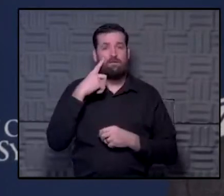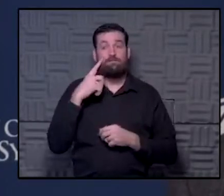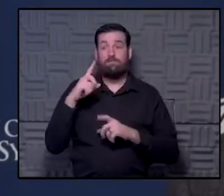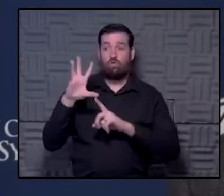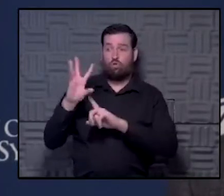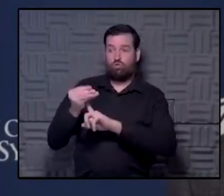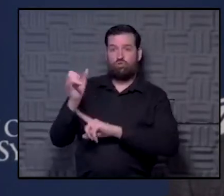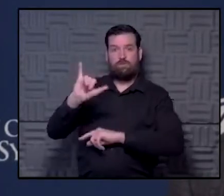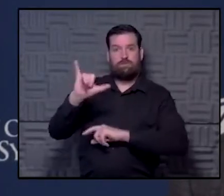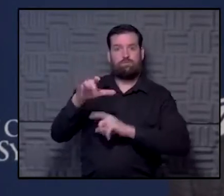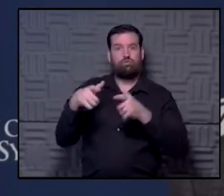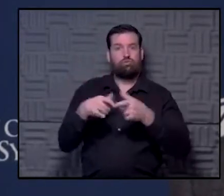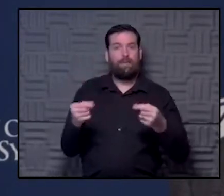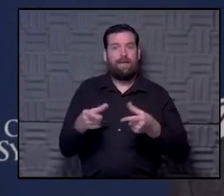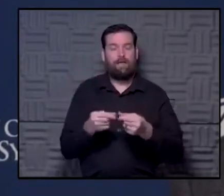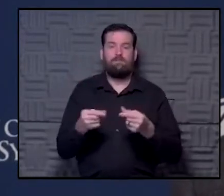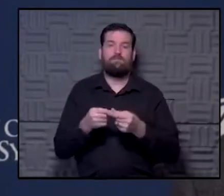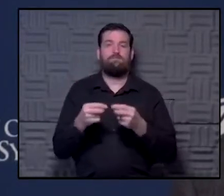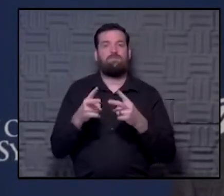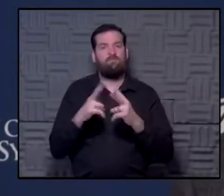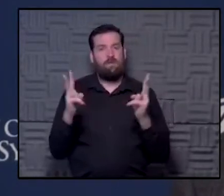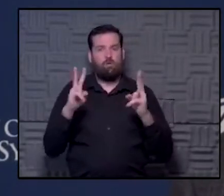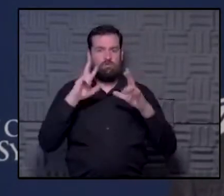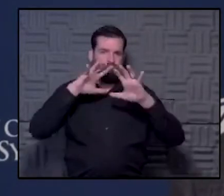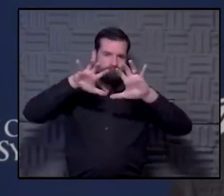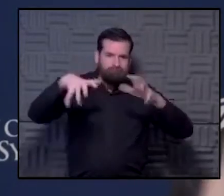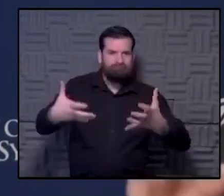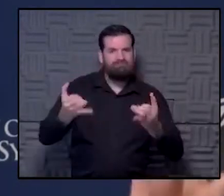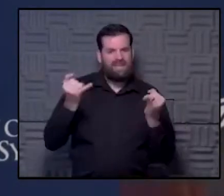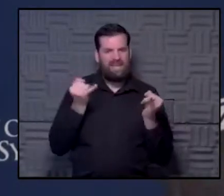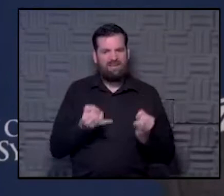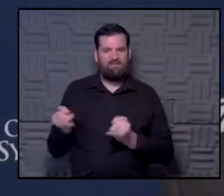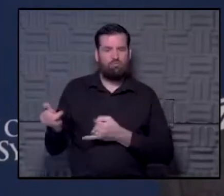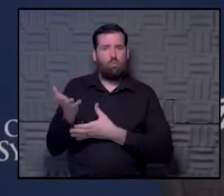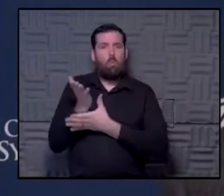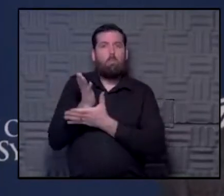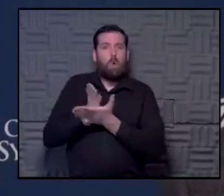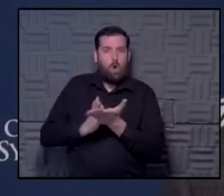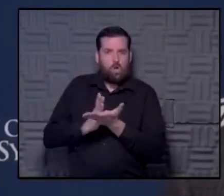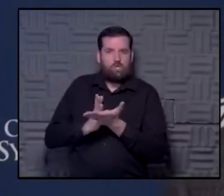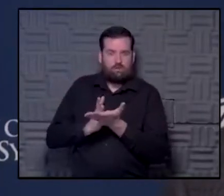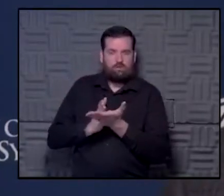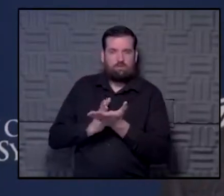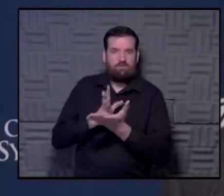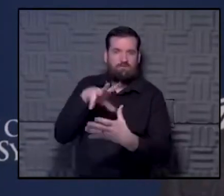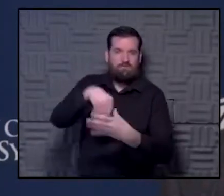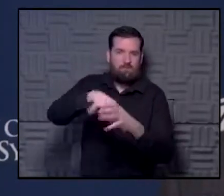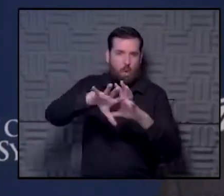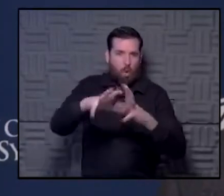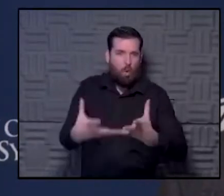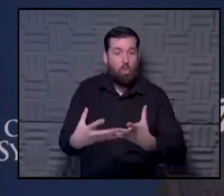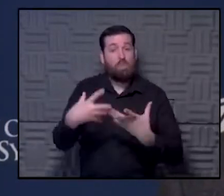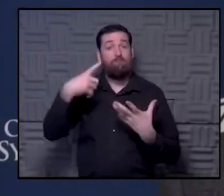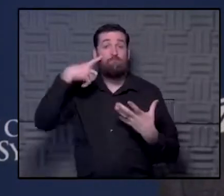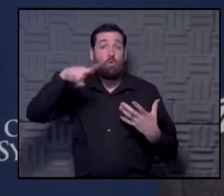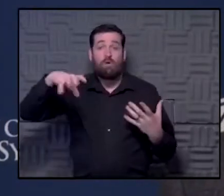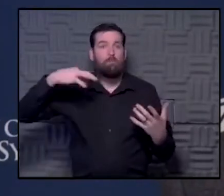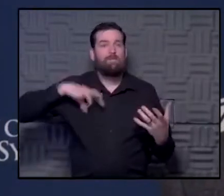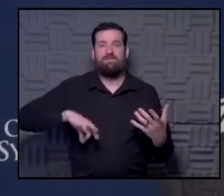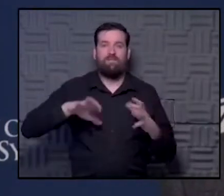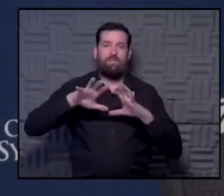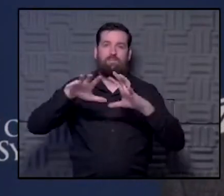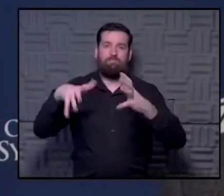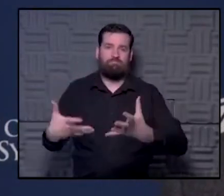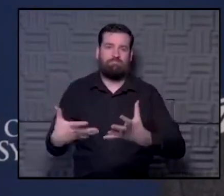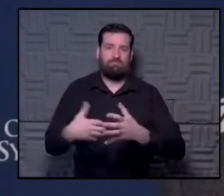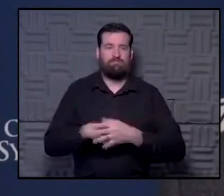like Japan, very collectivist. The individual exists as part of the whole and for the benefit of the whole. That's